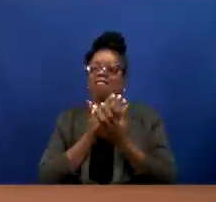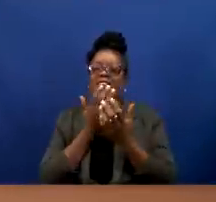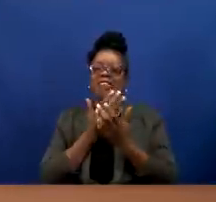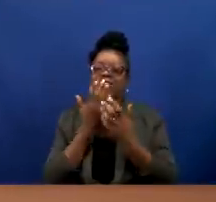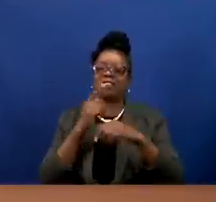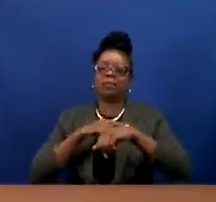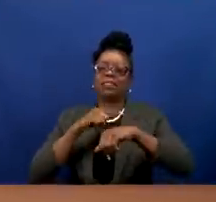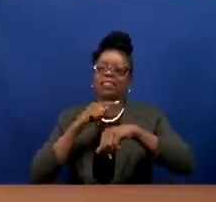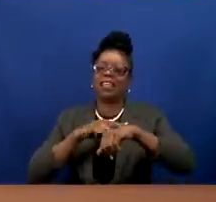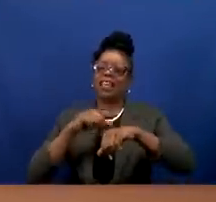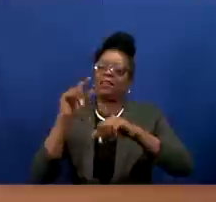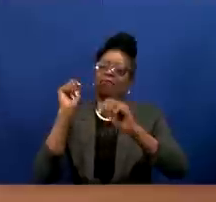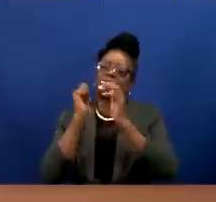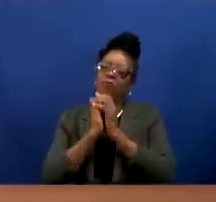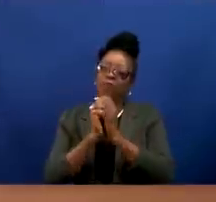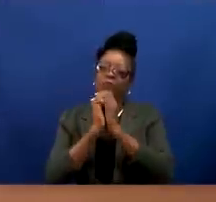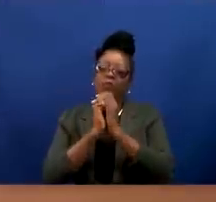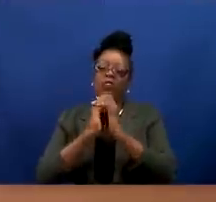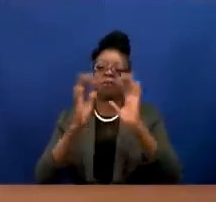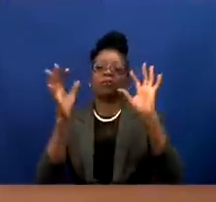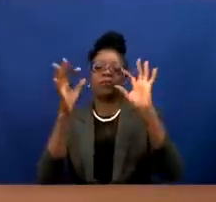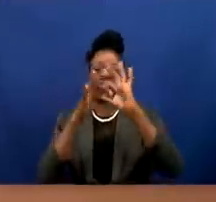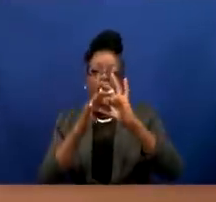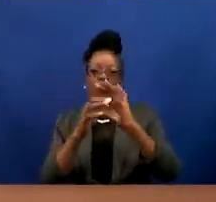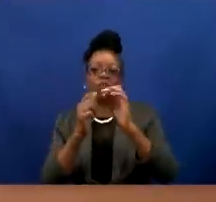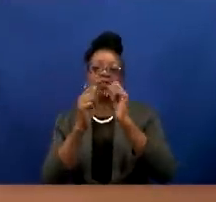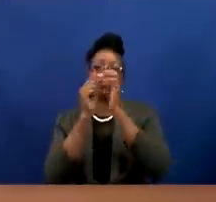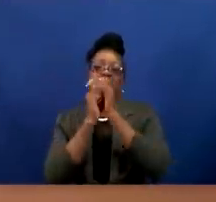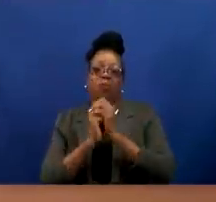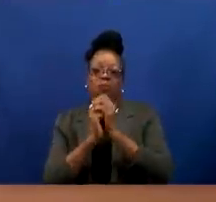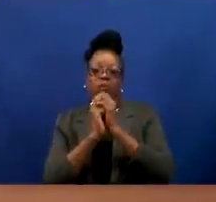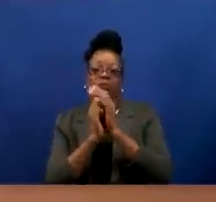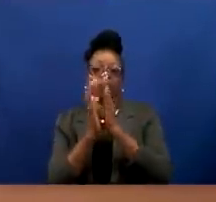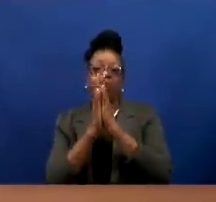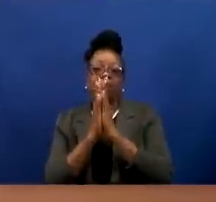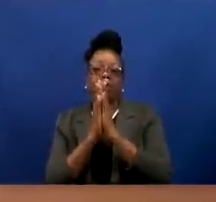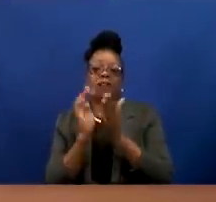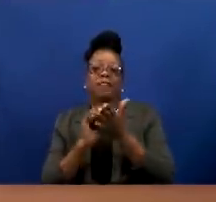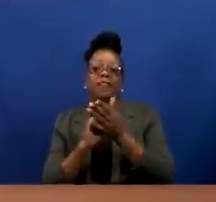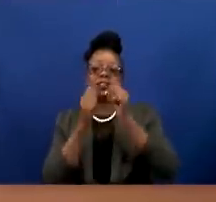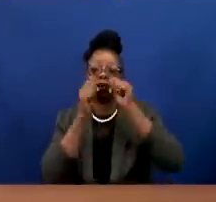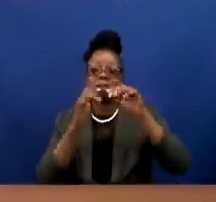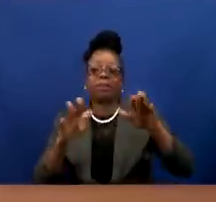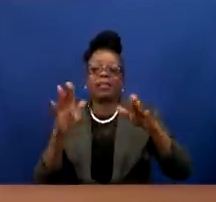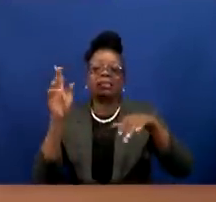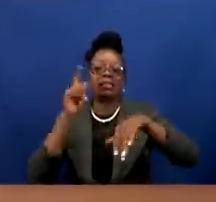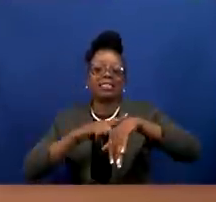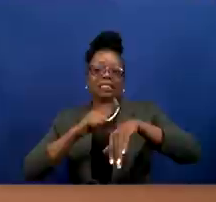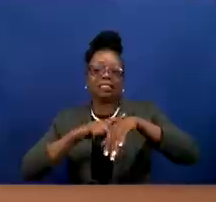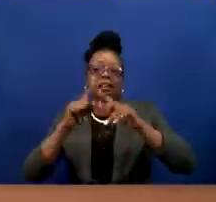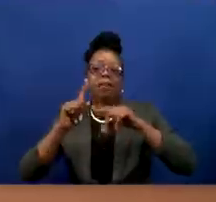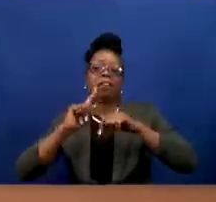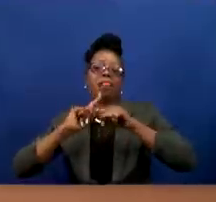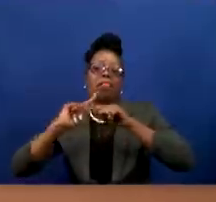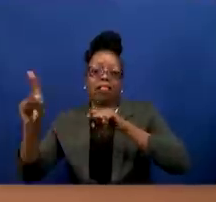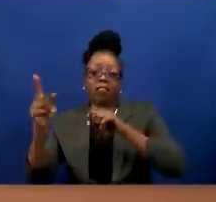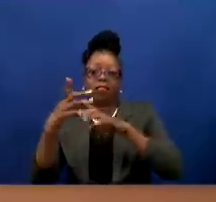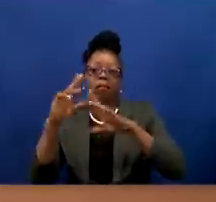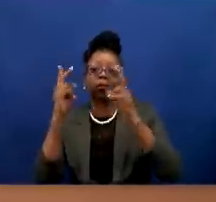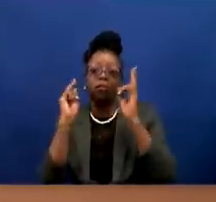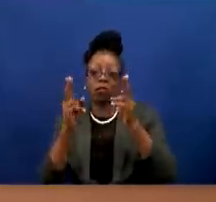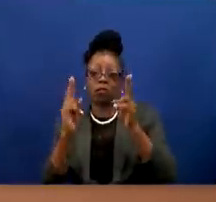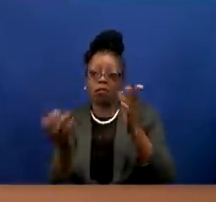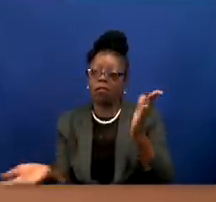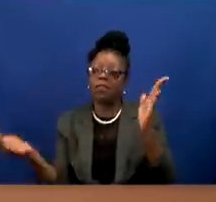as you engage in this experience of worship, we pray that you're being blessed by it. We pray that you would take your time leaving, but hurry up and come on back whenever God gives